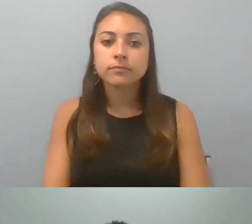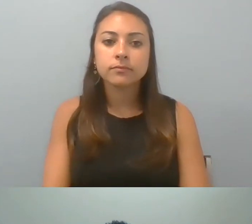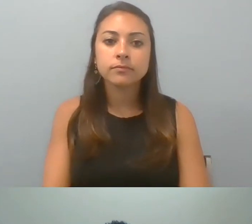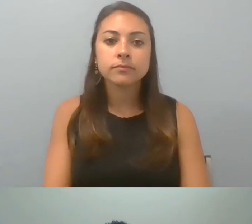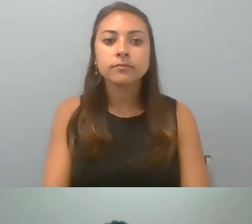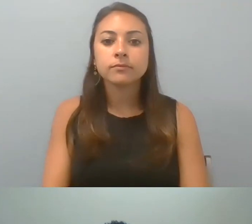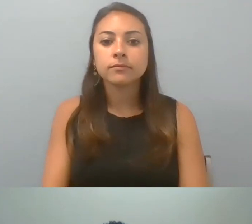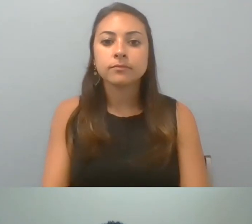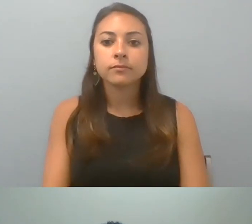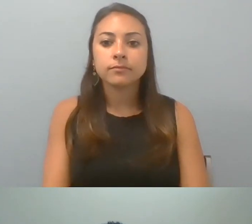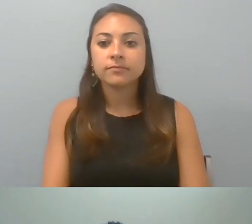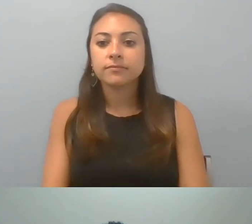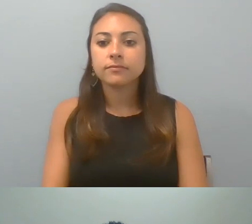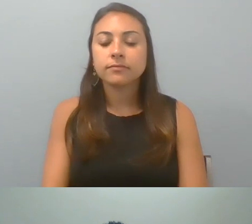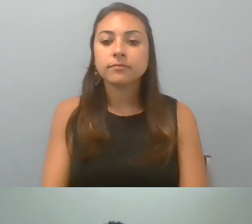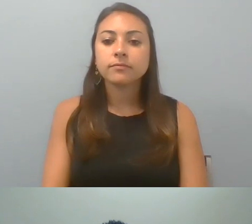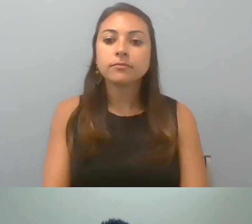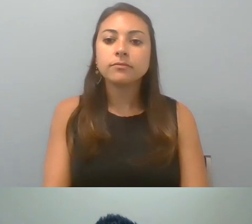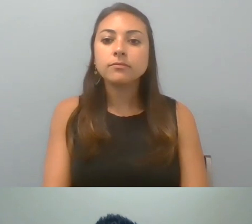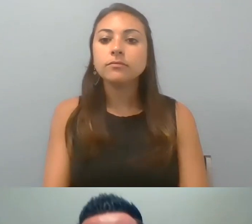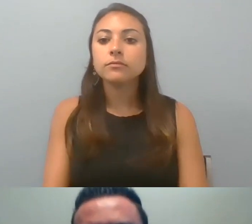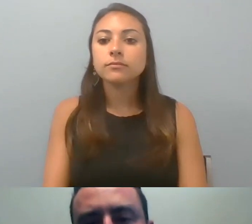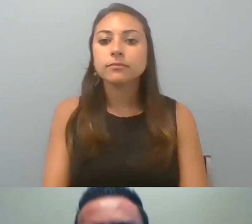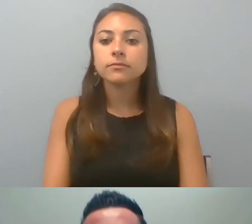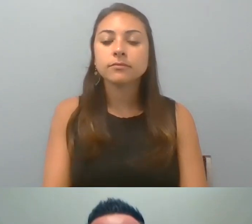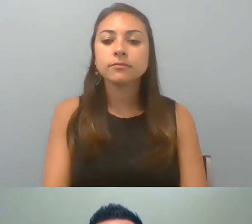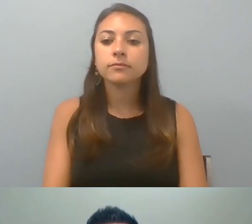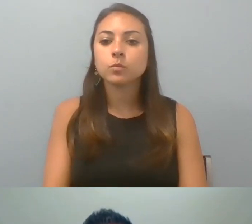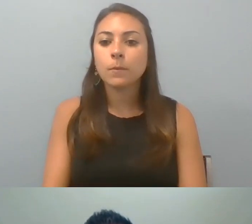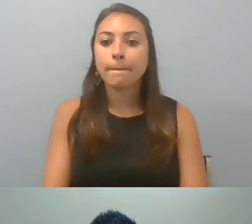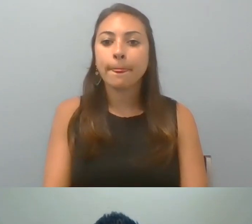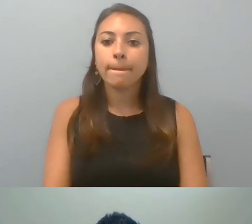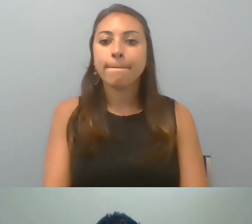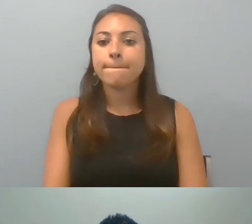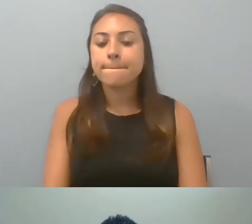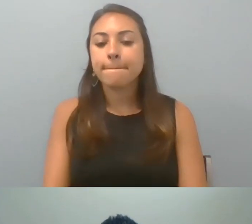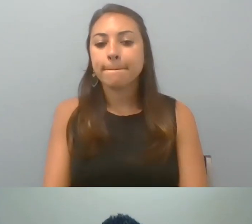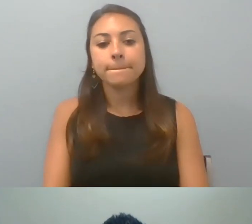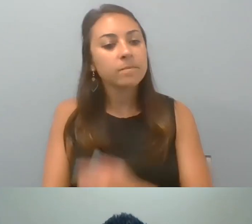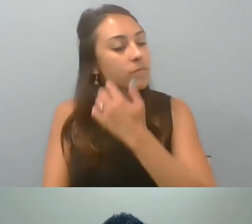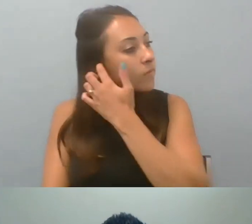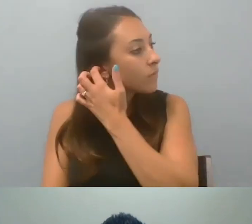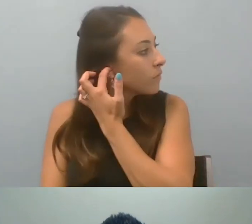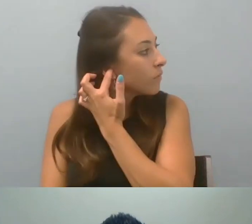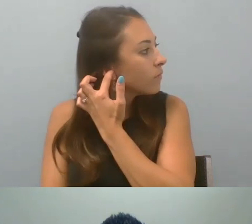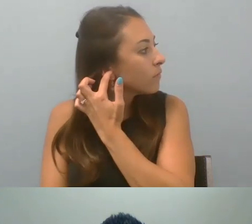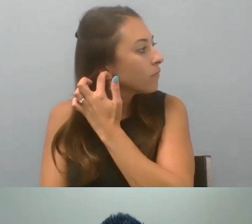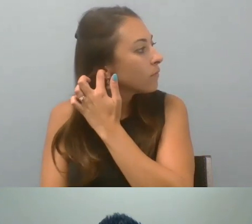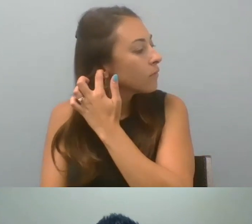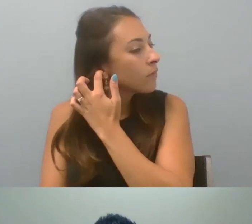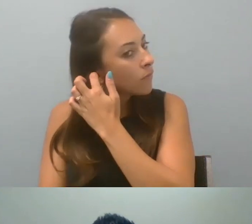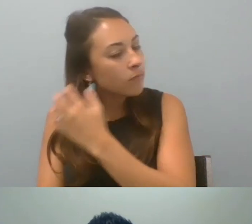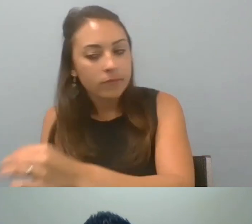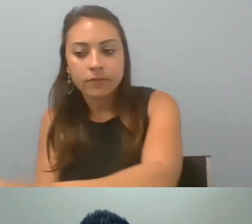Thank you very much, Jesse. There were a few questions about changing or updating meal plans. And so